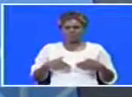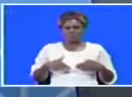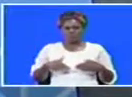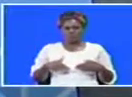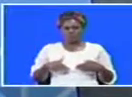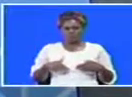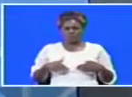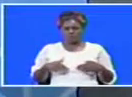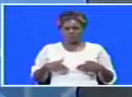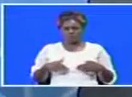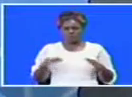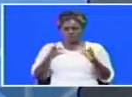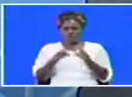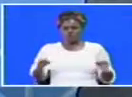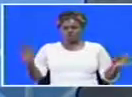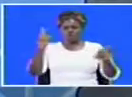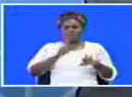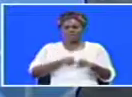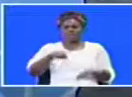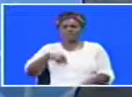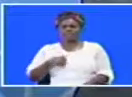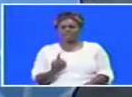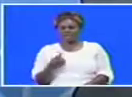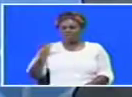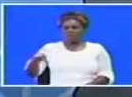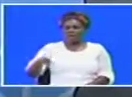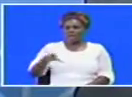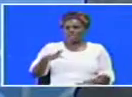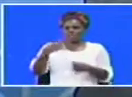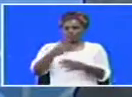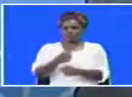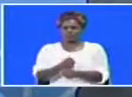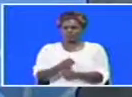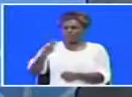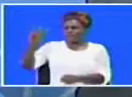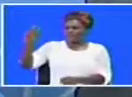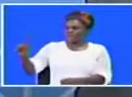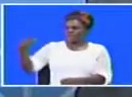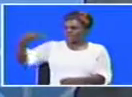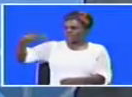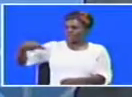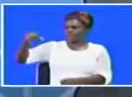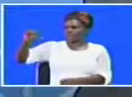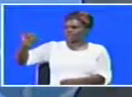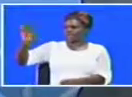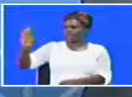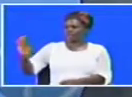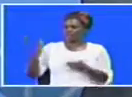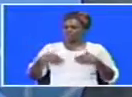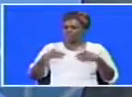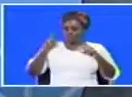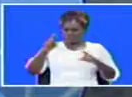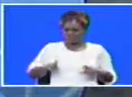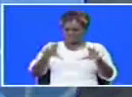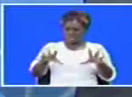scheme. So for so long, you know, we were marketing the organization, which is NHIF. And you know, with insurance, people need to